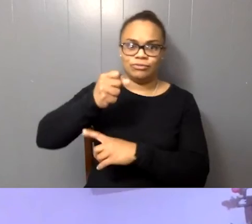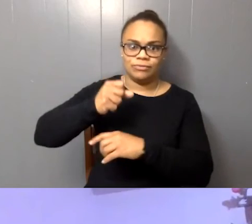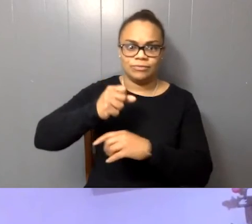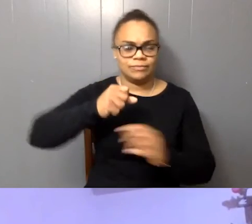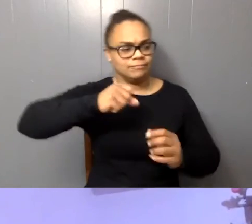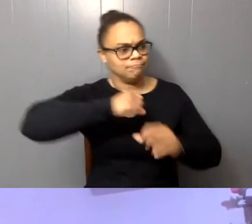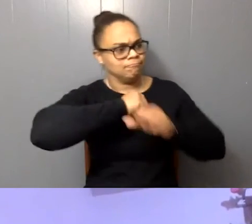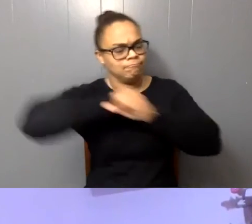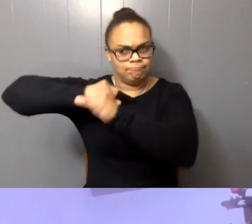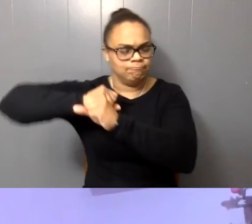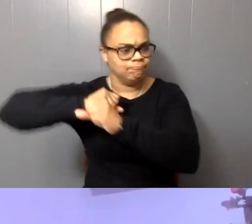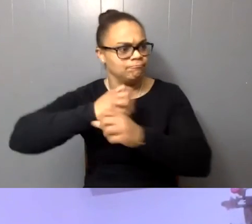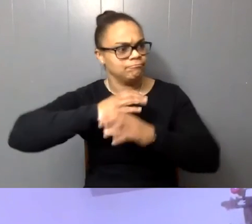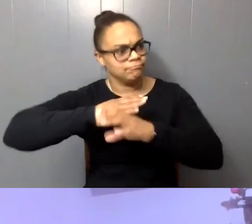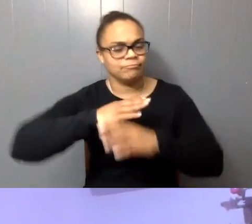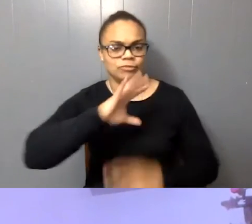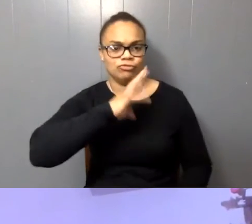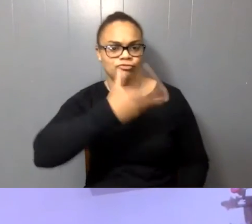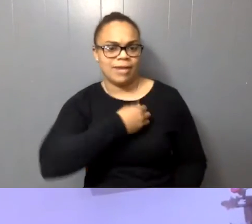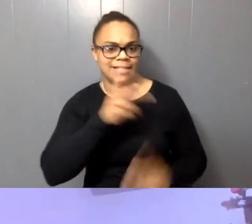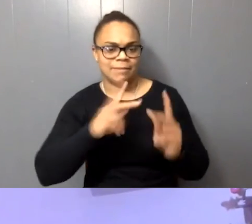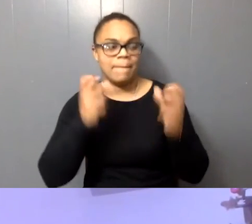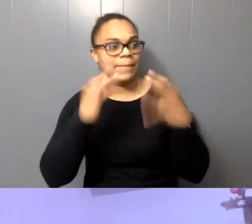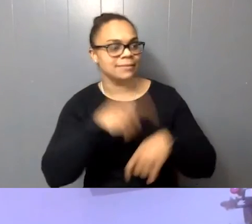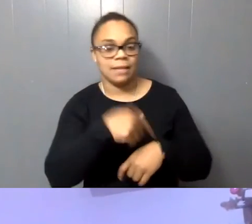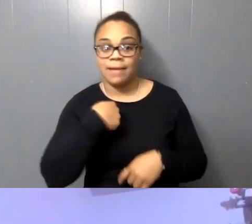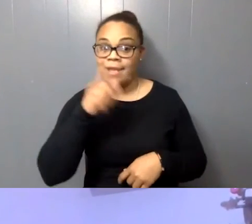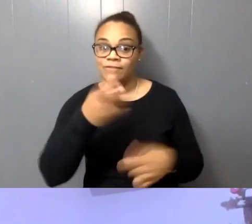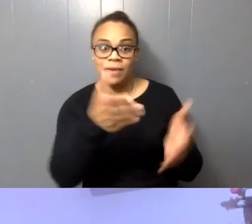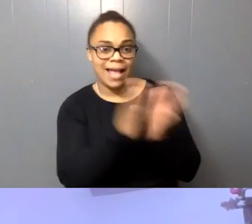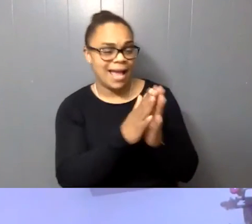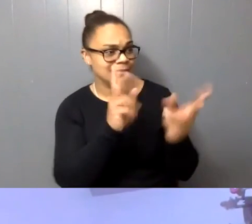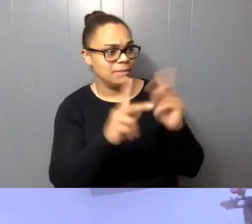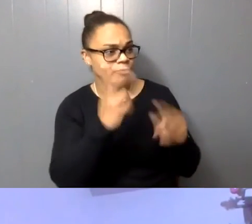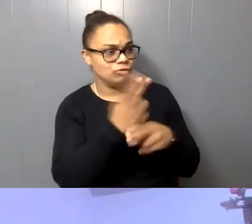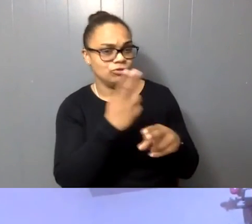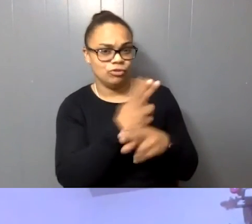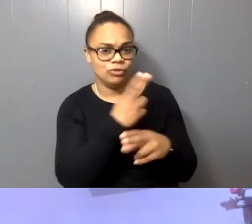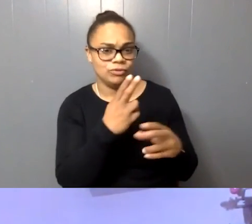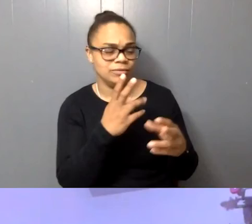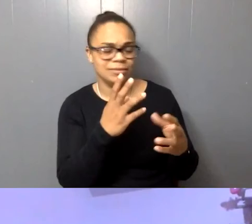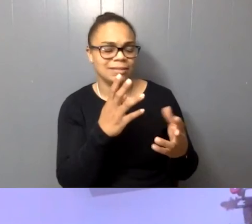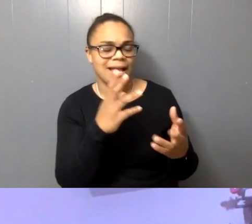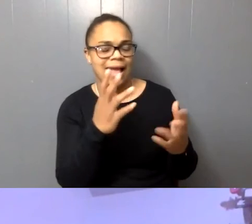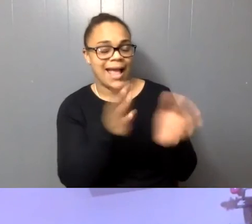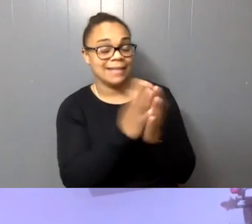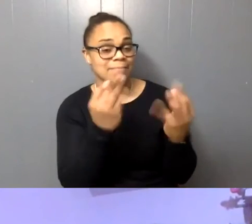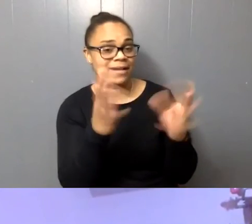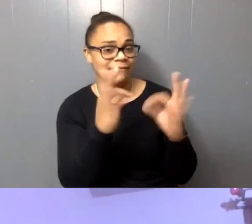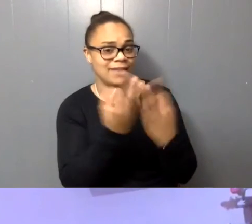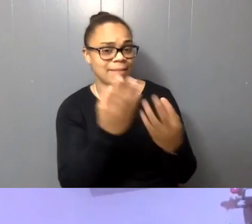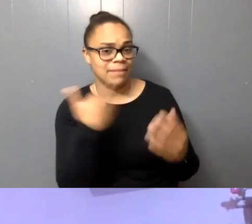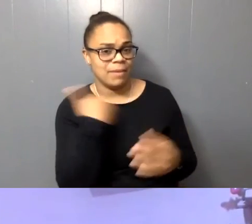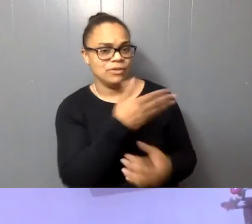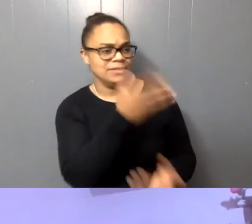times. I've had to ask many of my family members to stop using the slur that they call transgender.